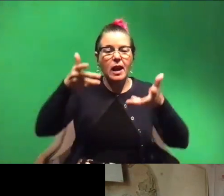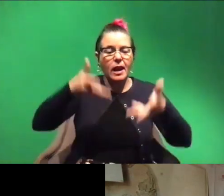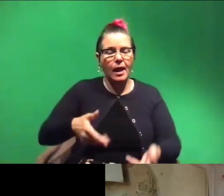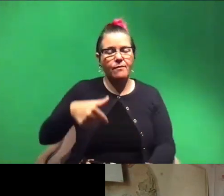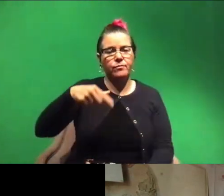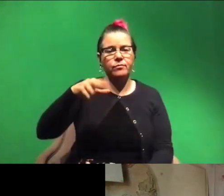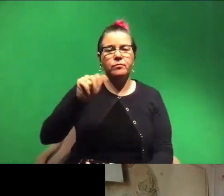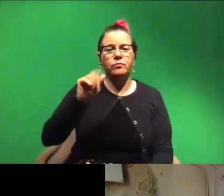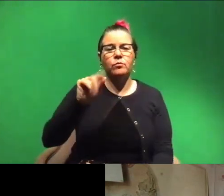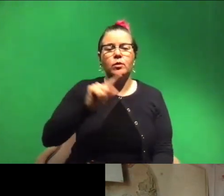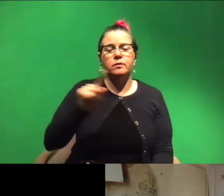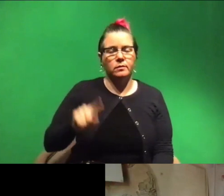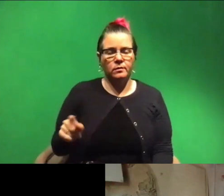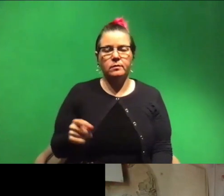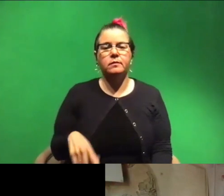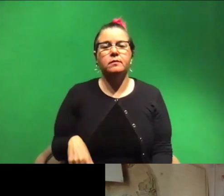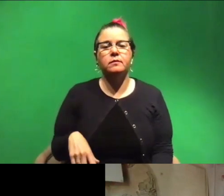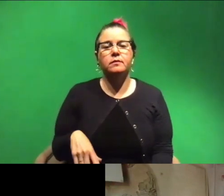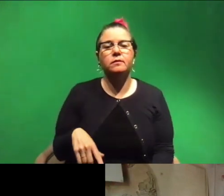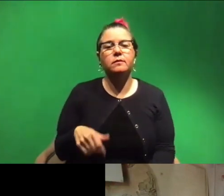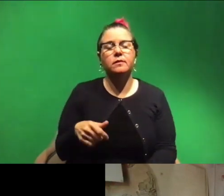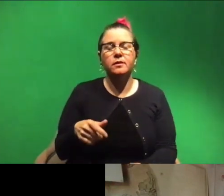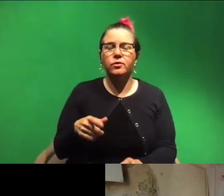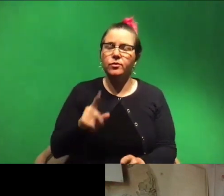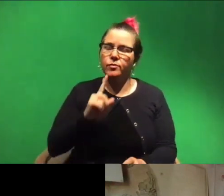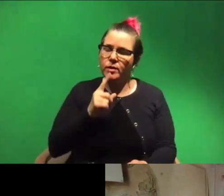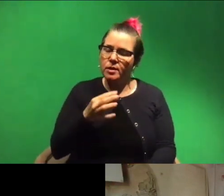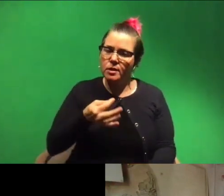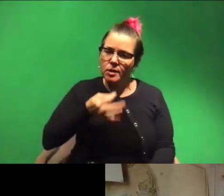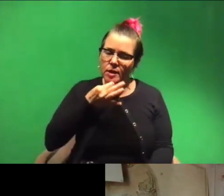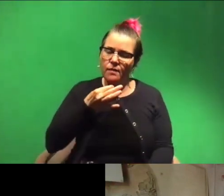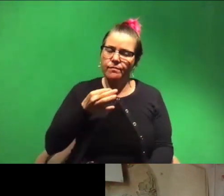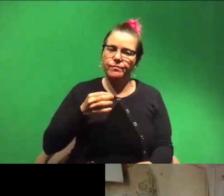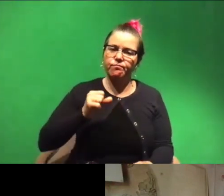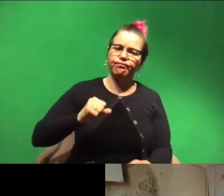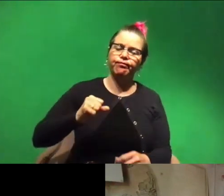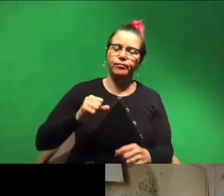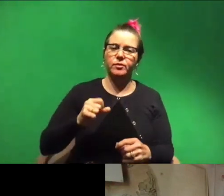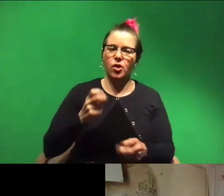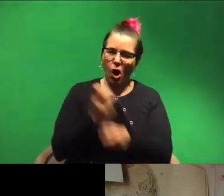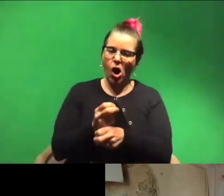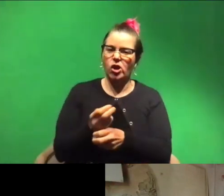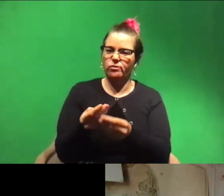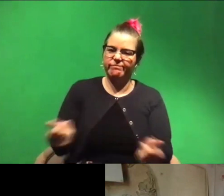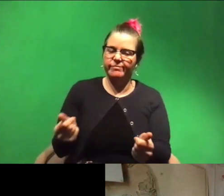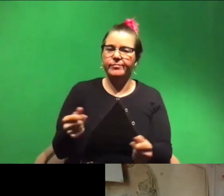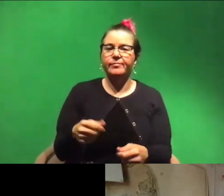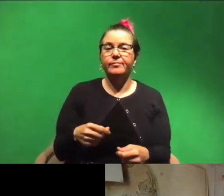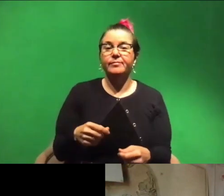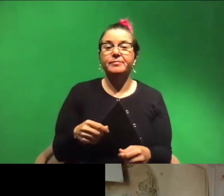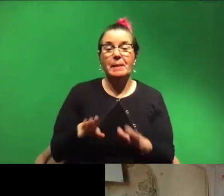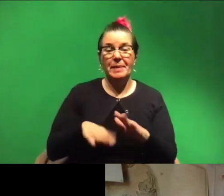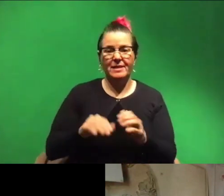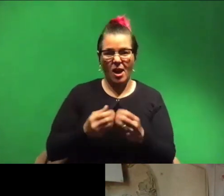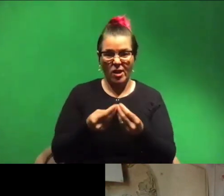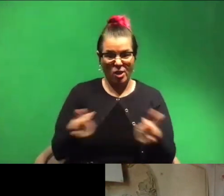grains. And so quartz is a really resistant, it's a really robust mineral. It's really hard to get rid of. Basically, the only way that you